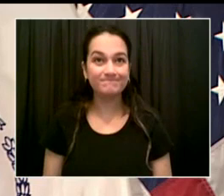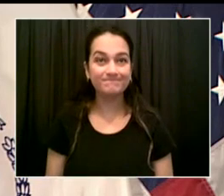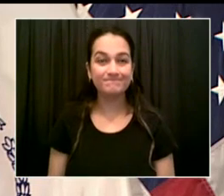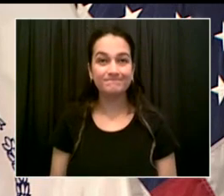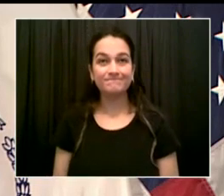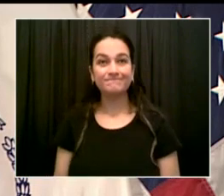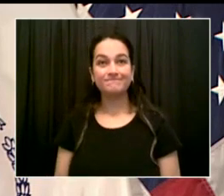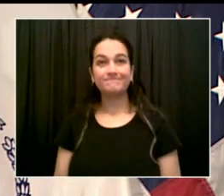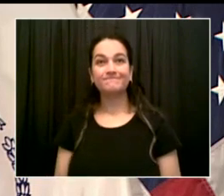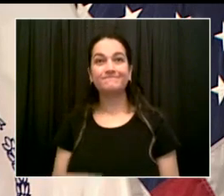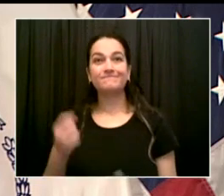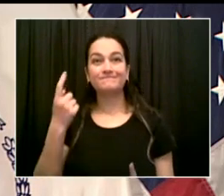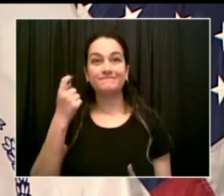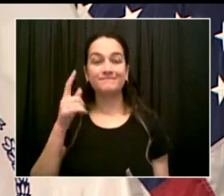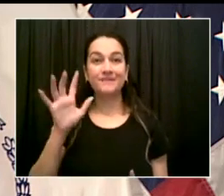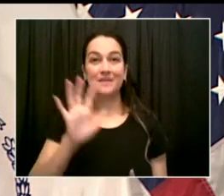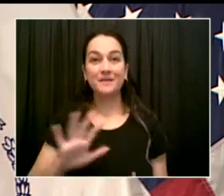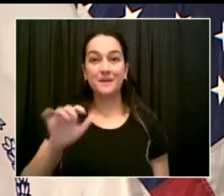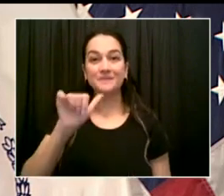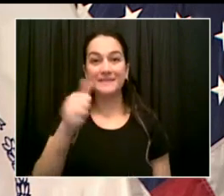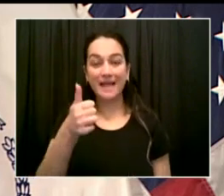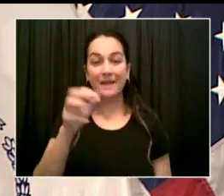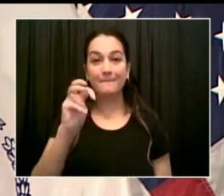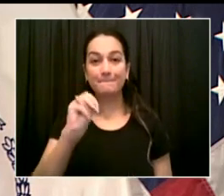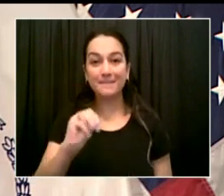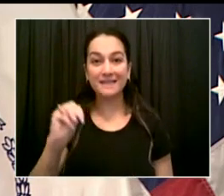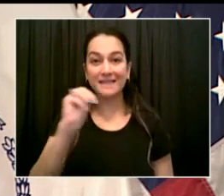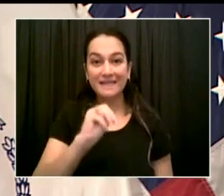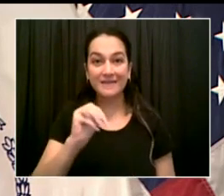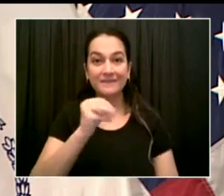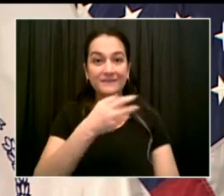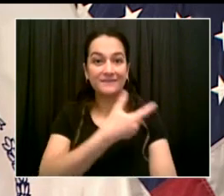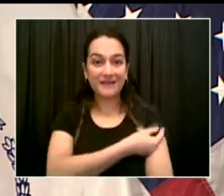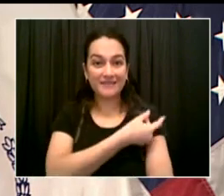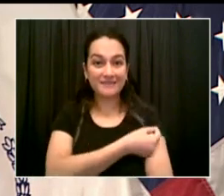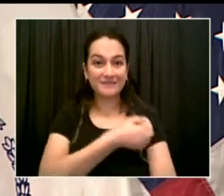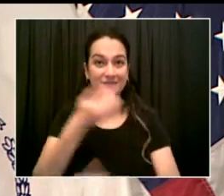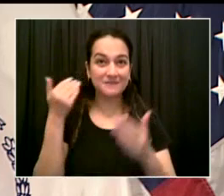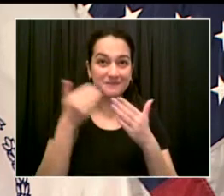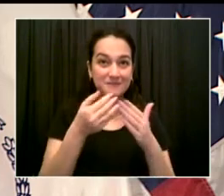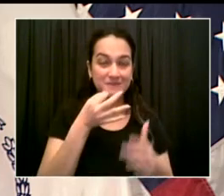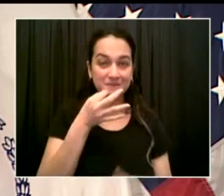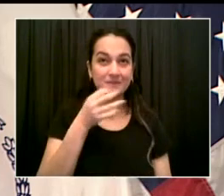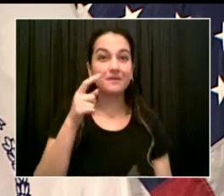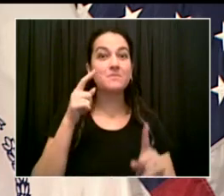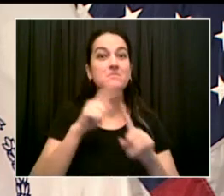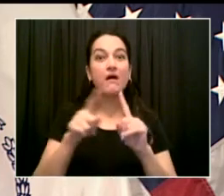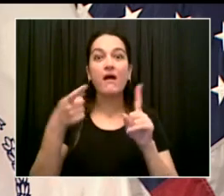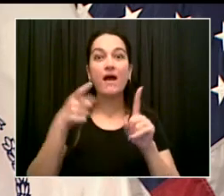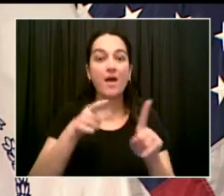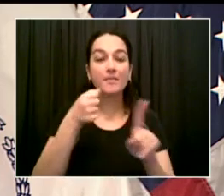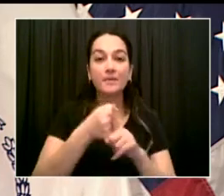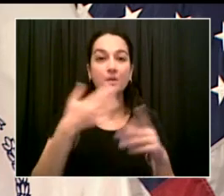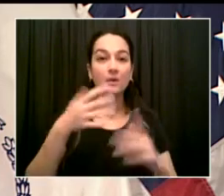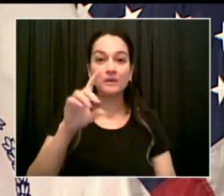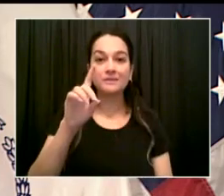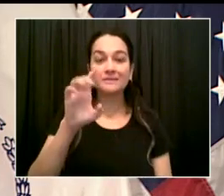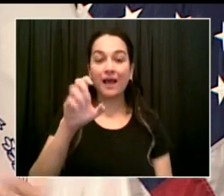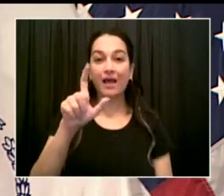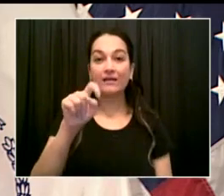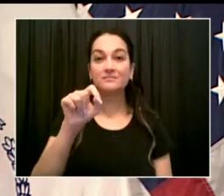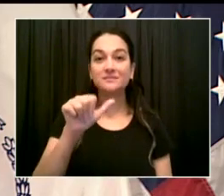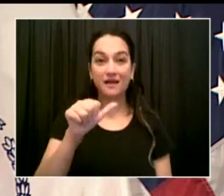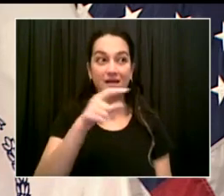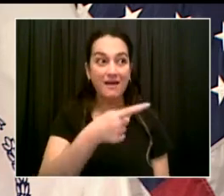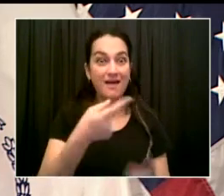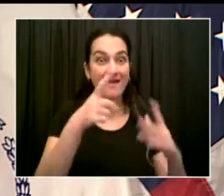been truly moderated, but we've got to move faster to vaccinate. We used to talk about the race against COVID, vaccination versus COVID,